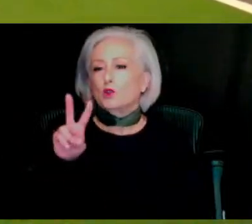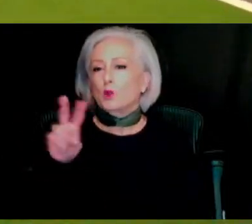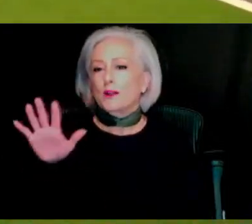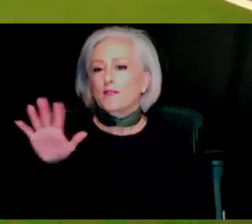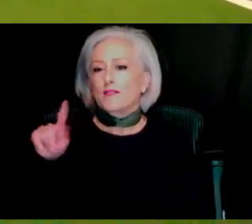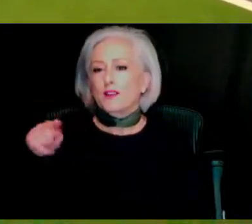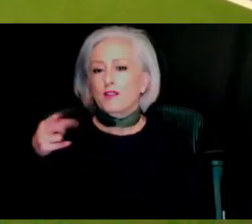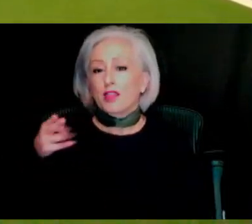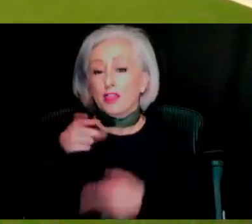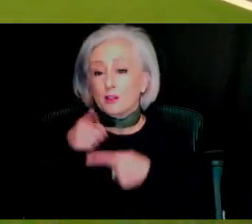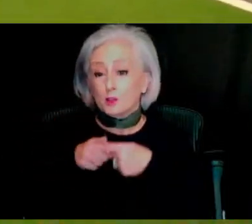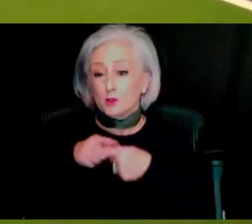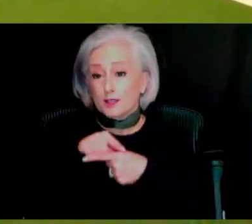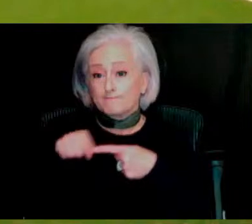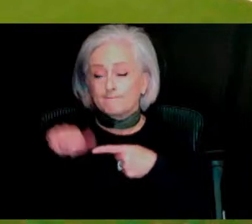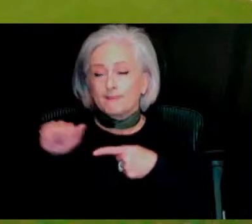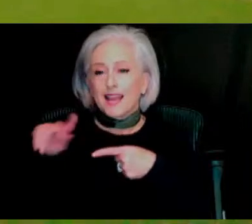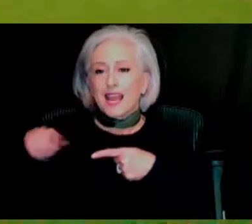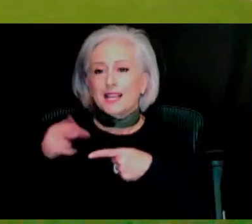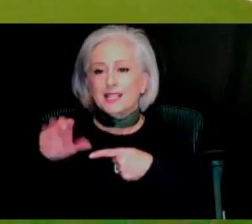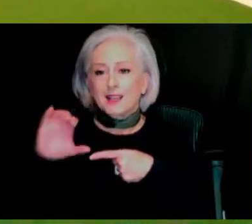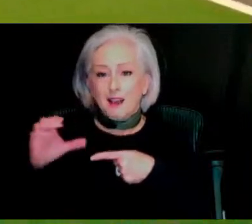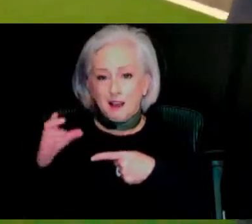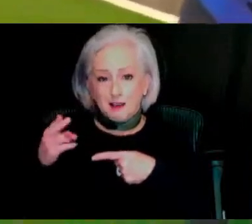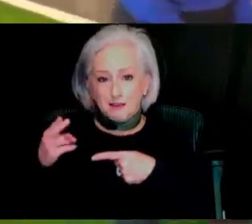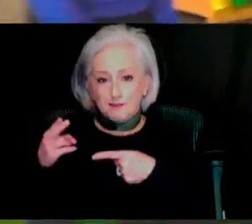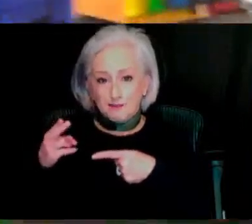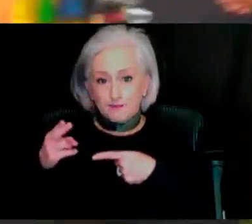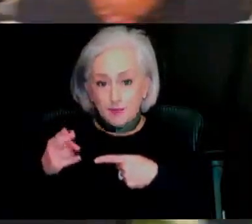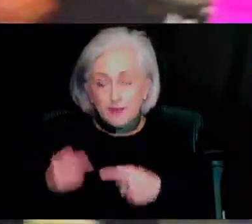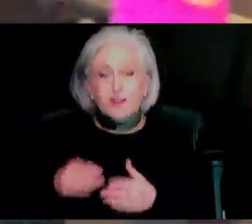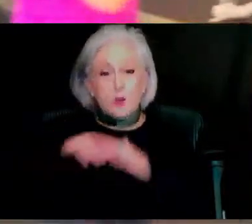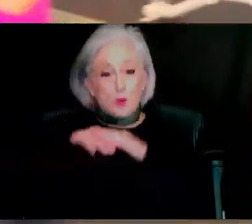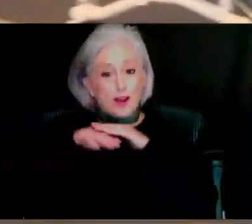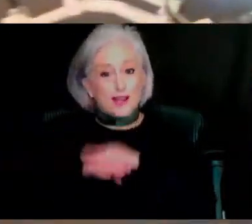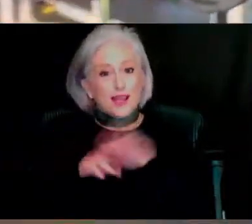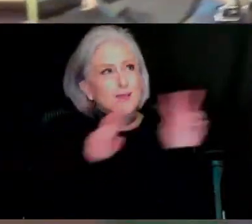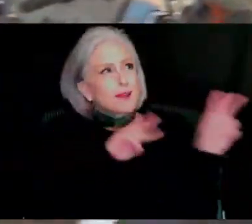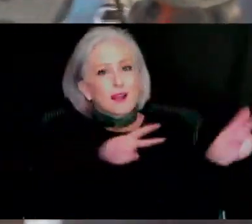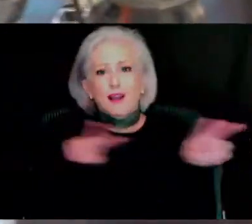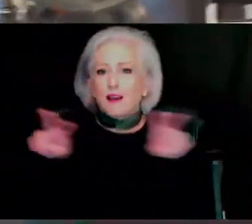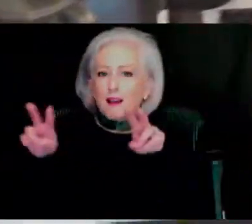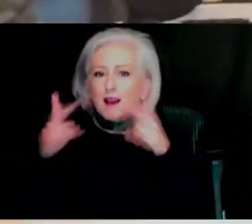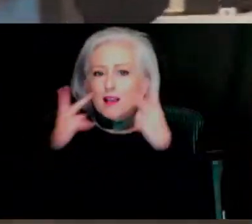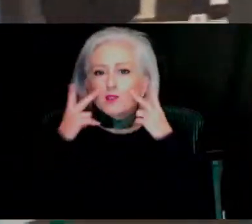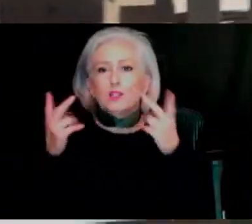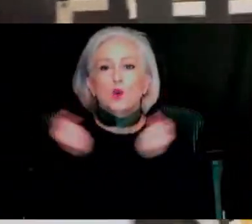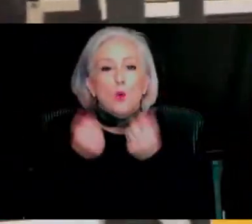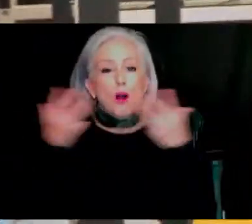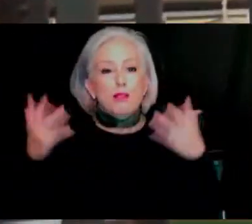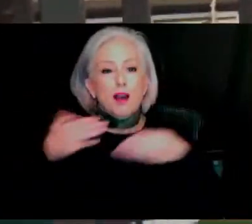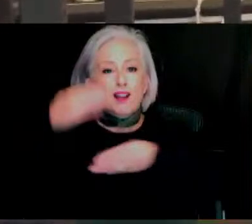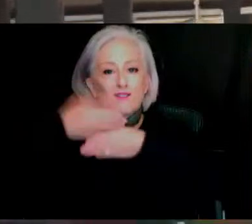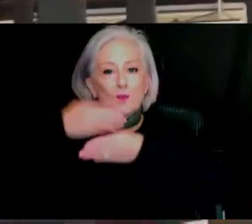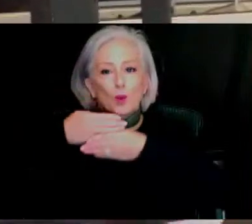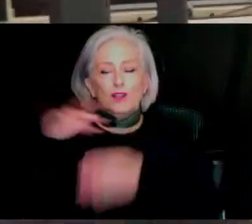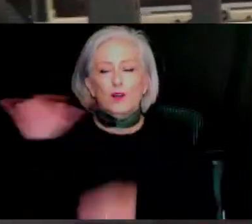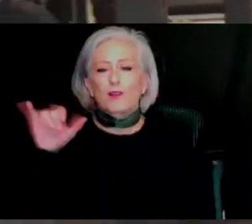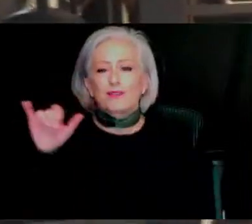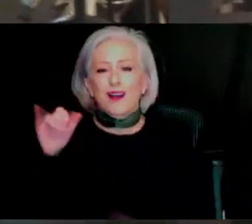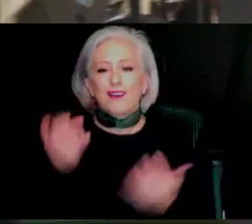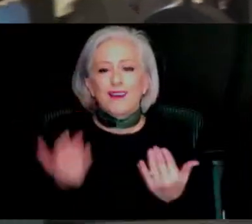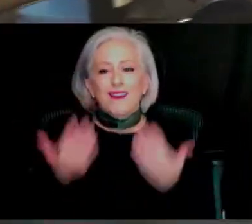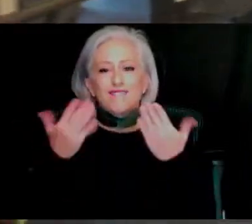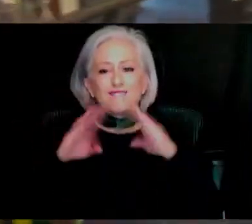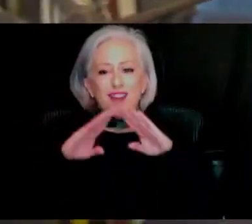cool things that I notice when I walk in here is you have all these windows like at a firehouse, where the windows will just slide